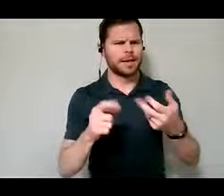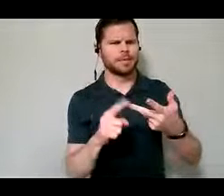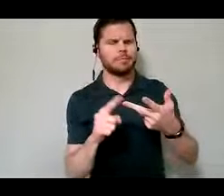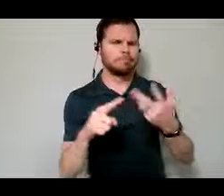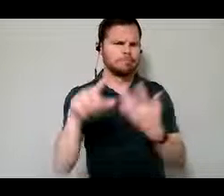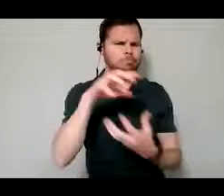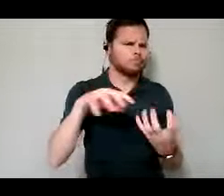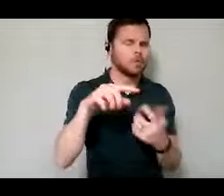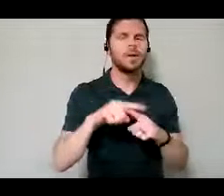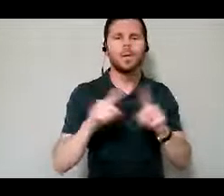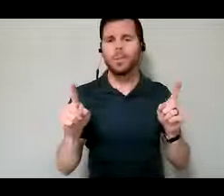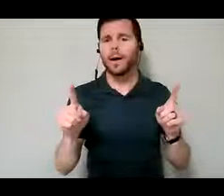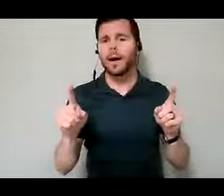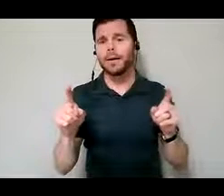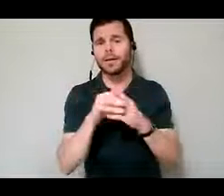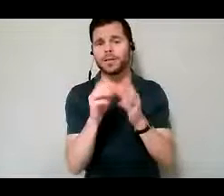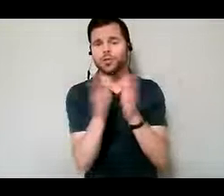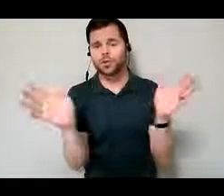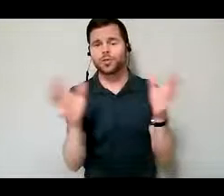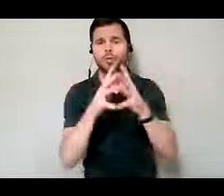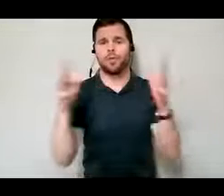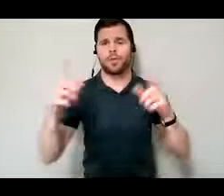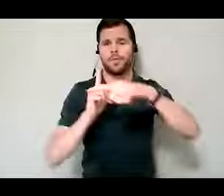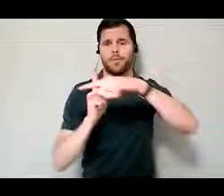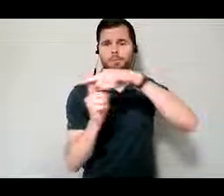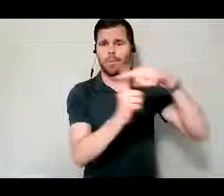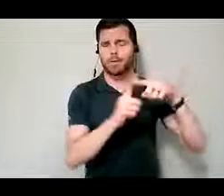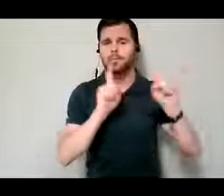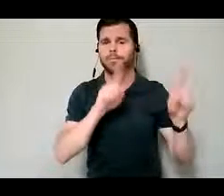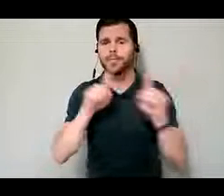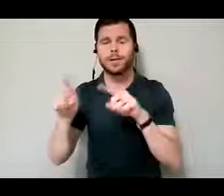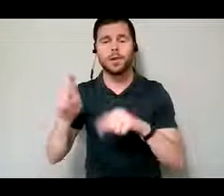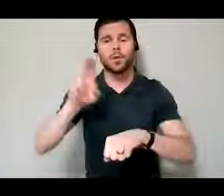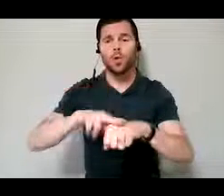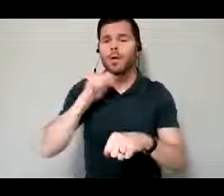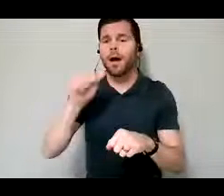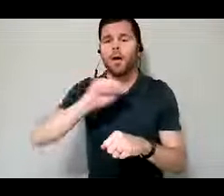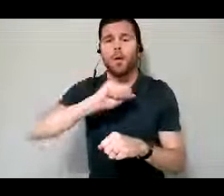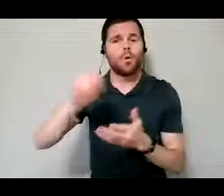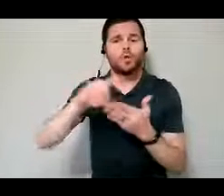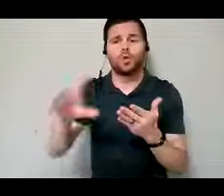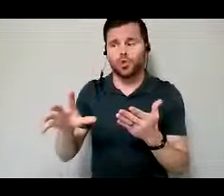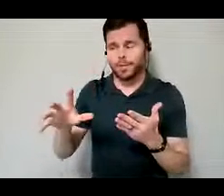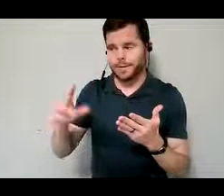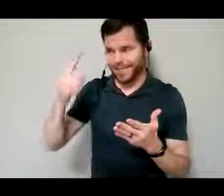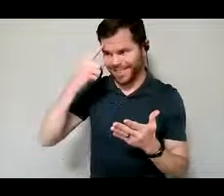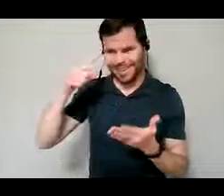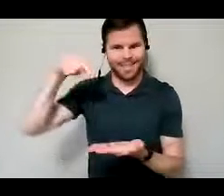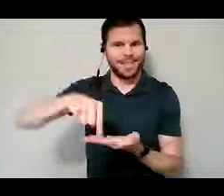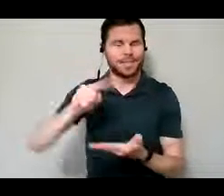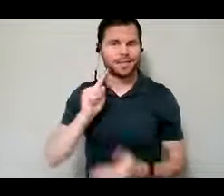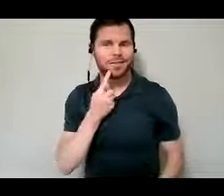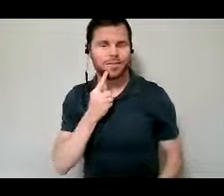were a lot of positive responses we've read from the students replying. And of course, not all of them take it very seriously. And I think that had we been